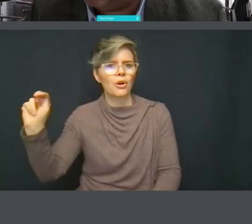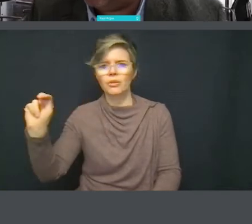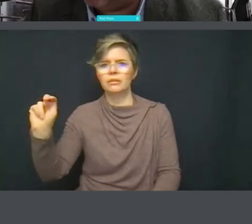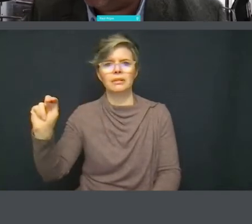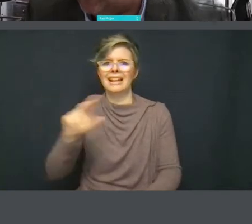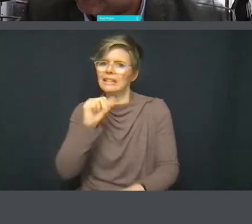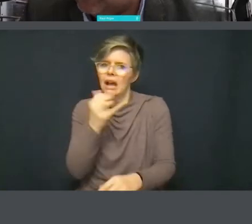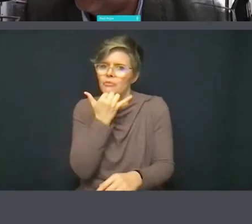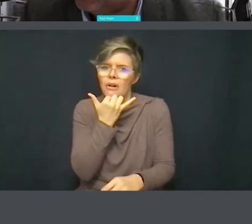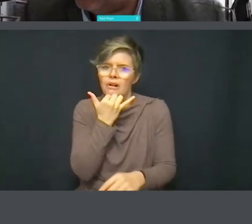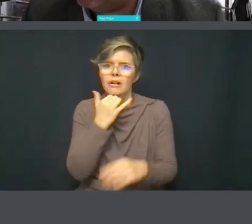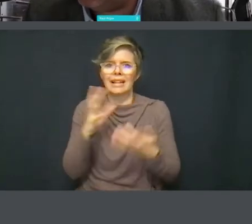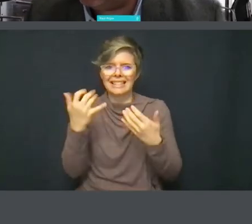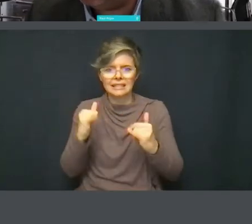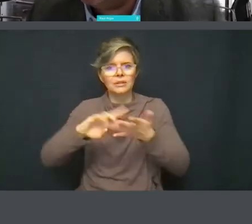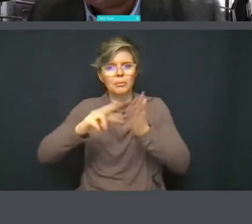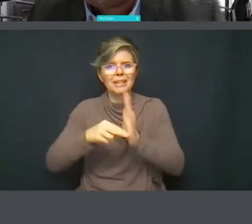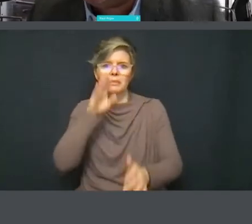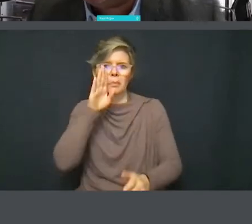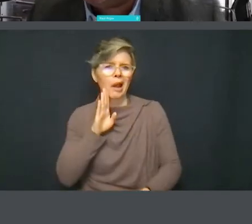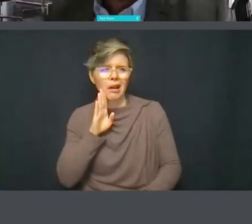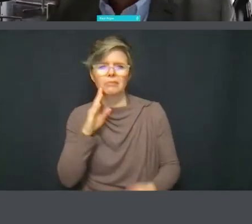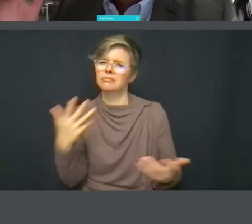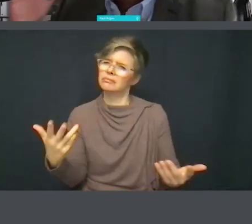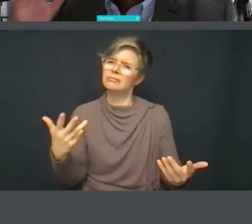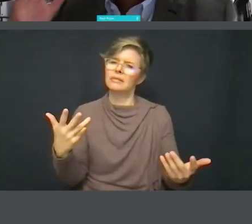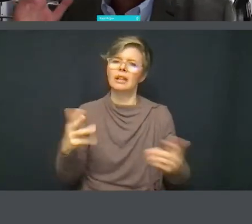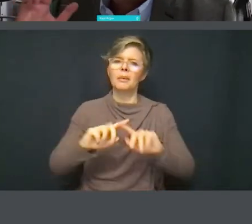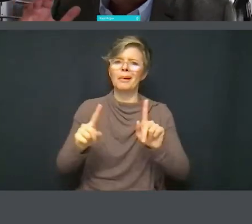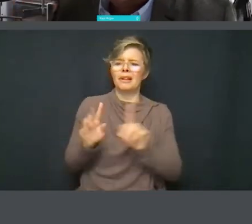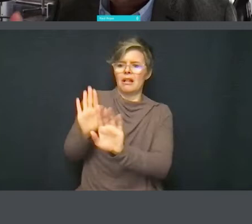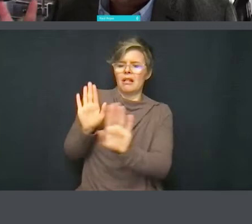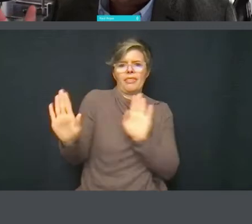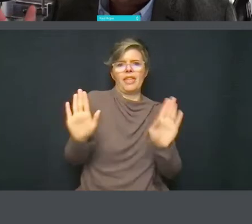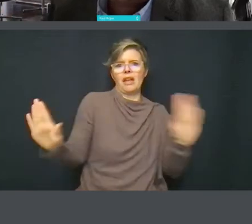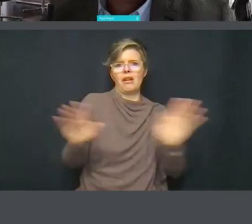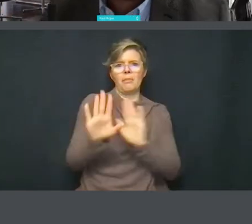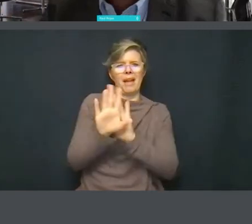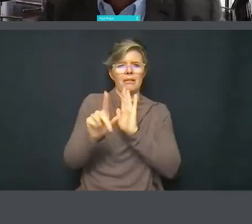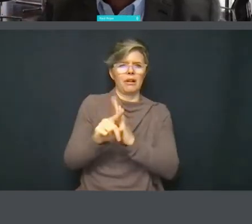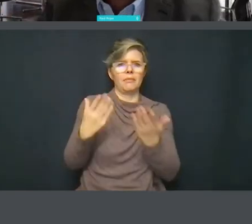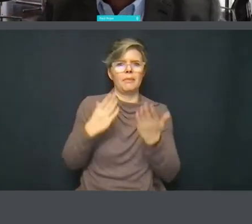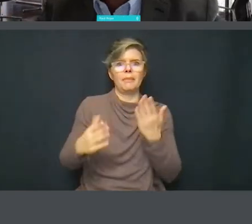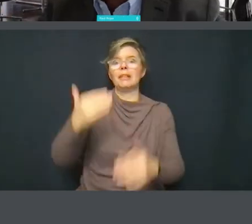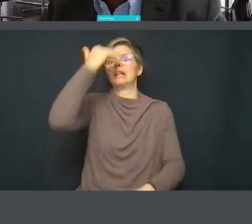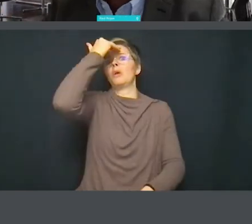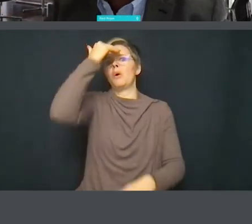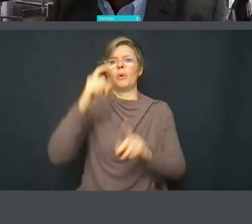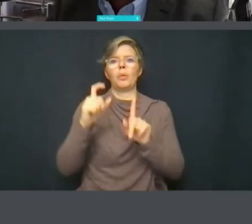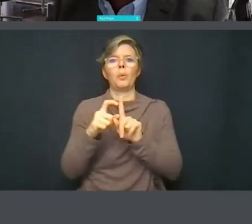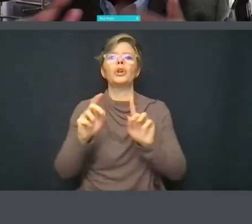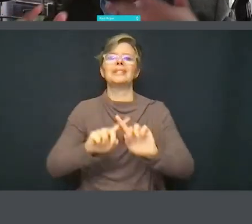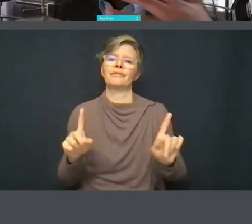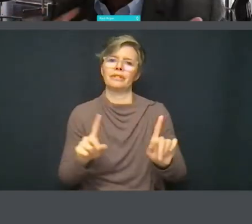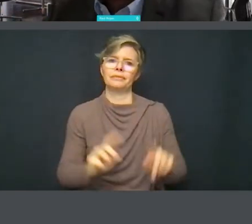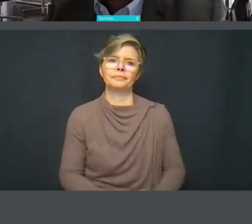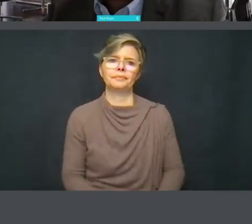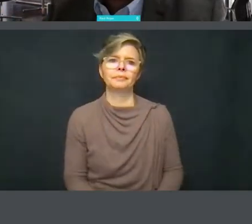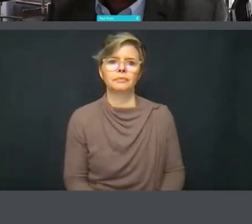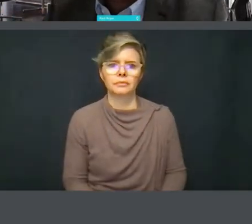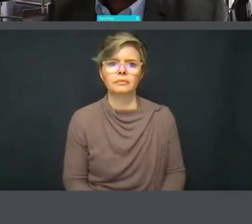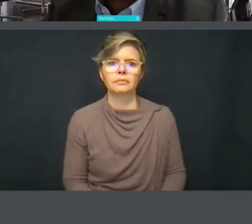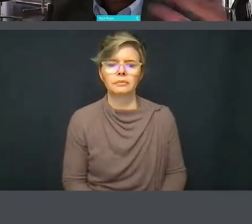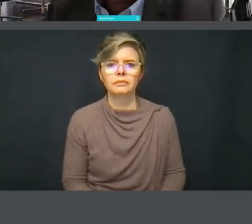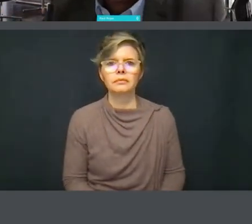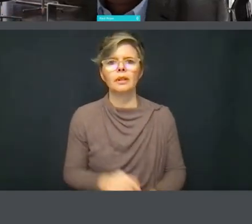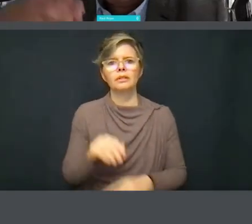important to be aware of these variations, right? So due to this, right? So as we think about bilingual